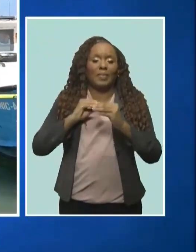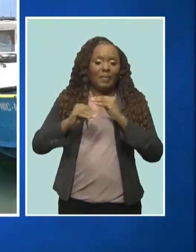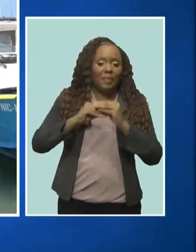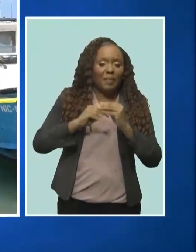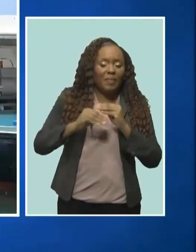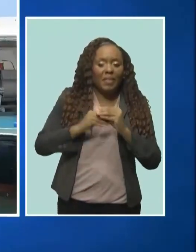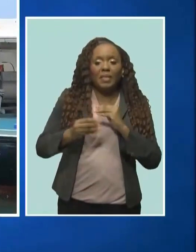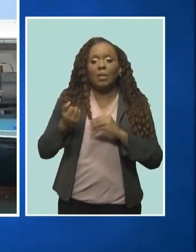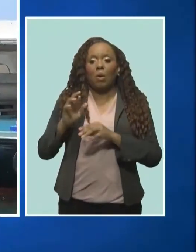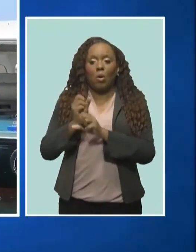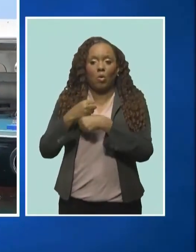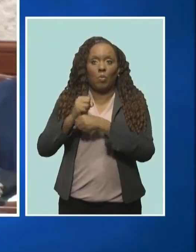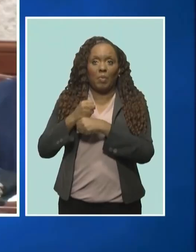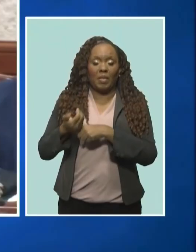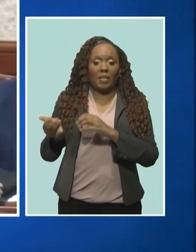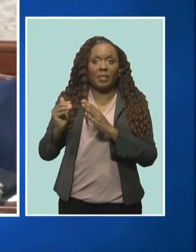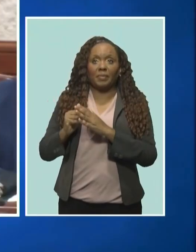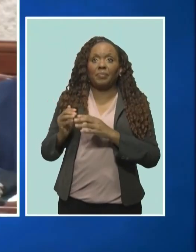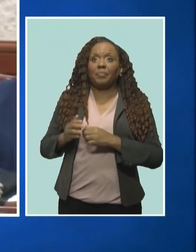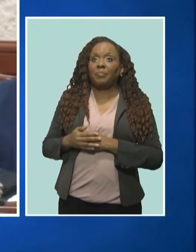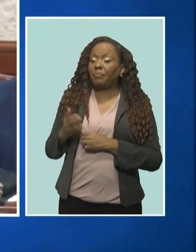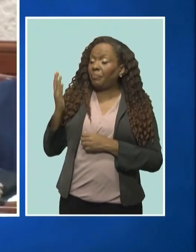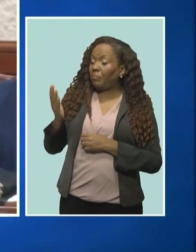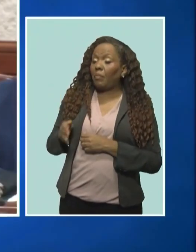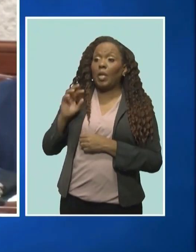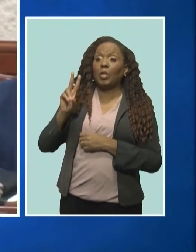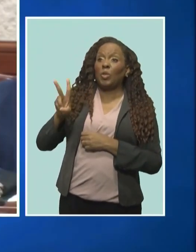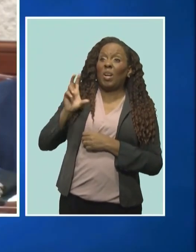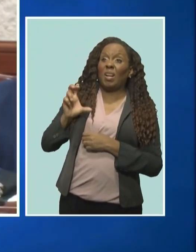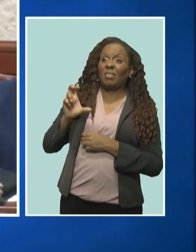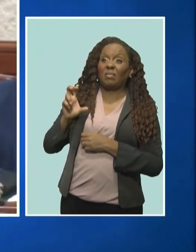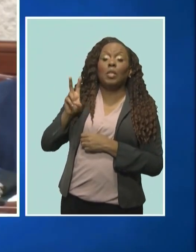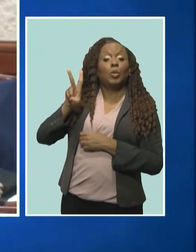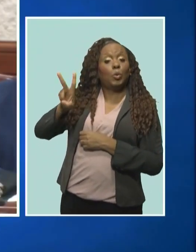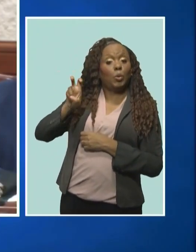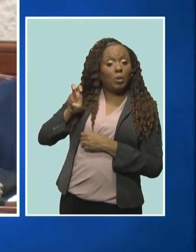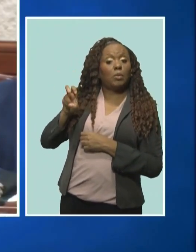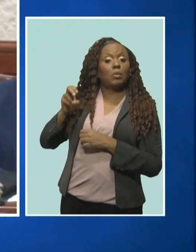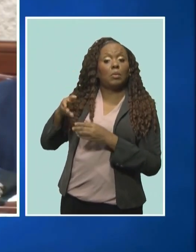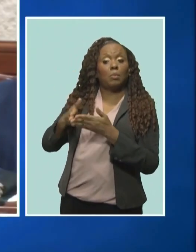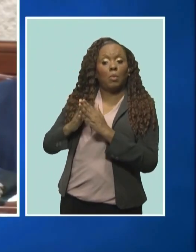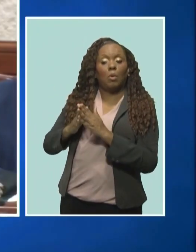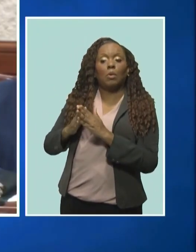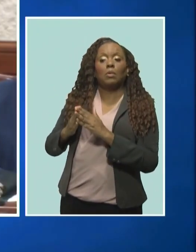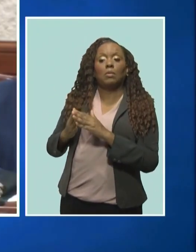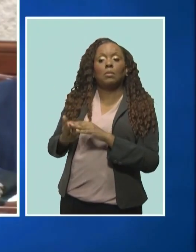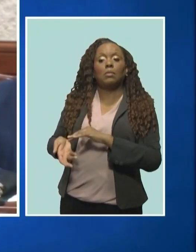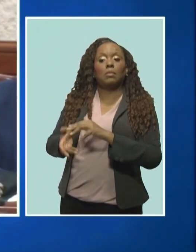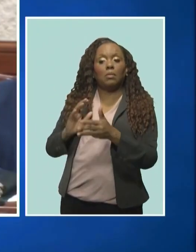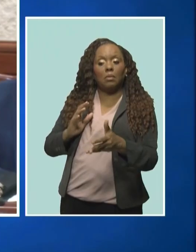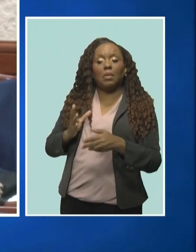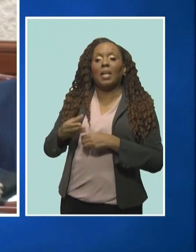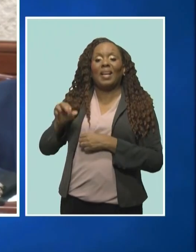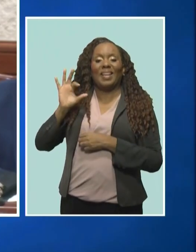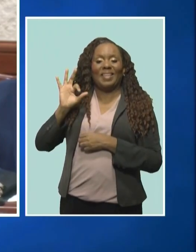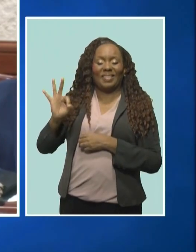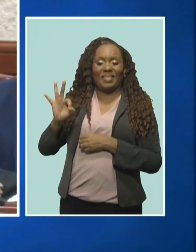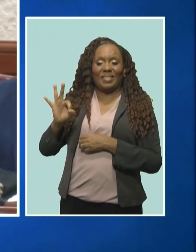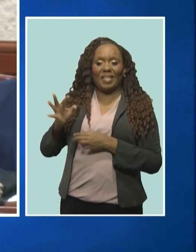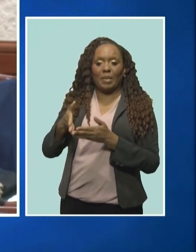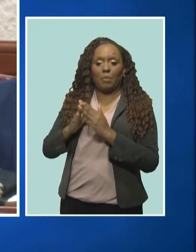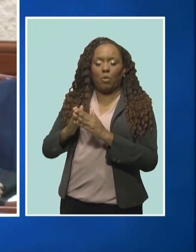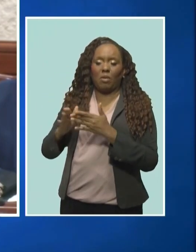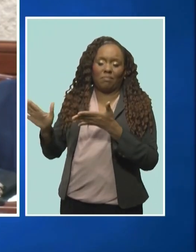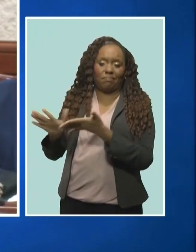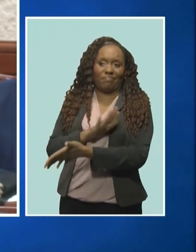report, 200 boats were recorded as having received some form of damage to their structure, and 9 boats were confirmed by surveyors as